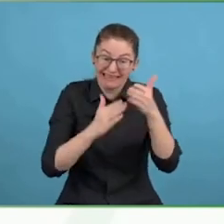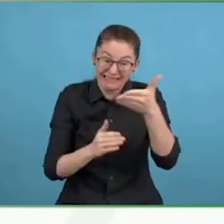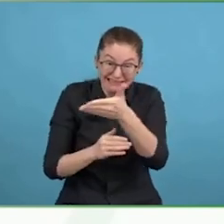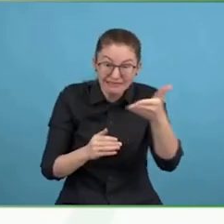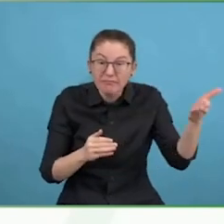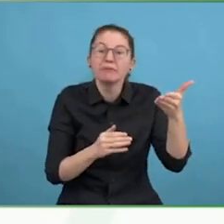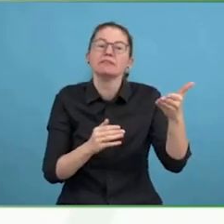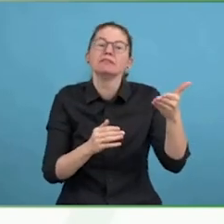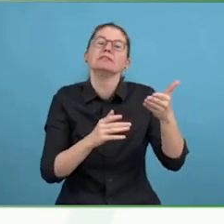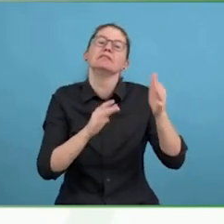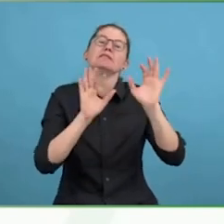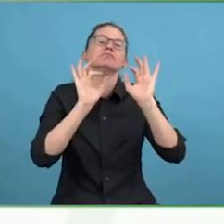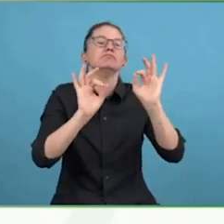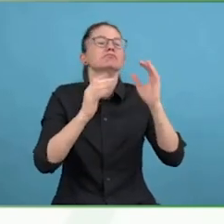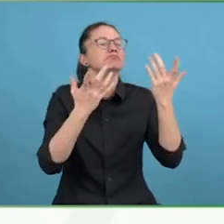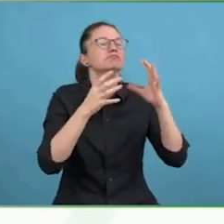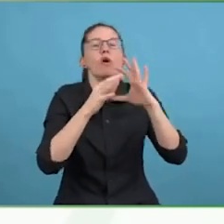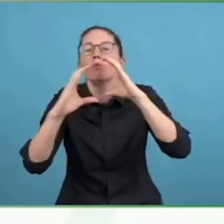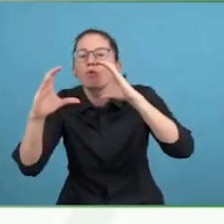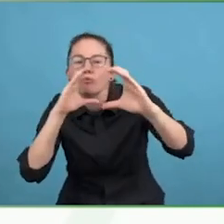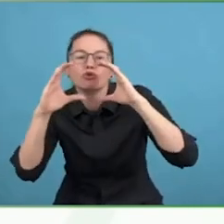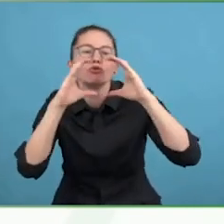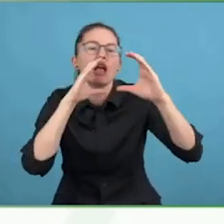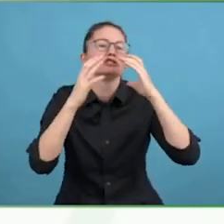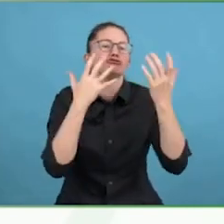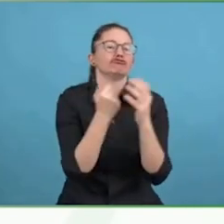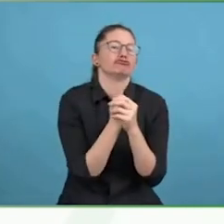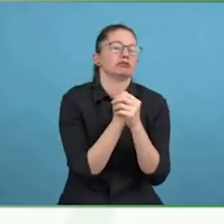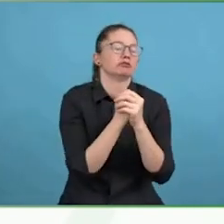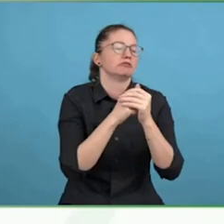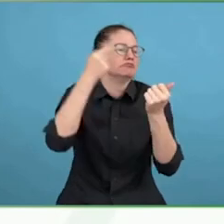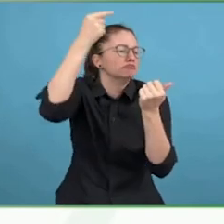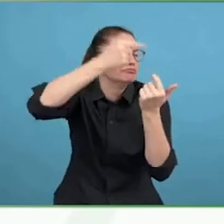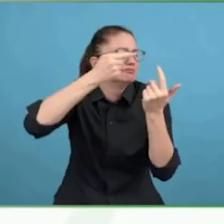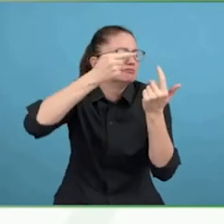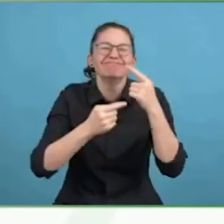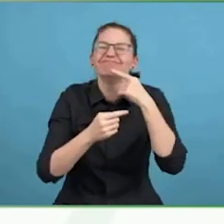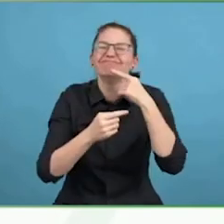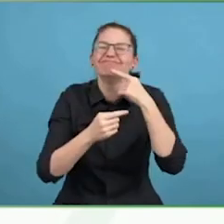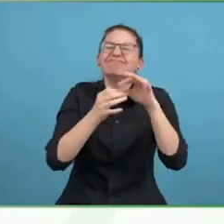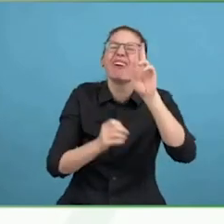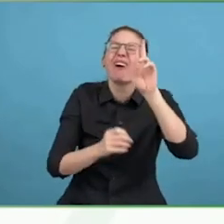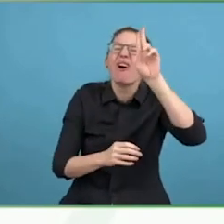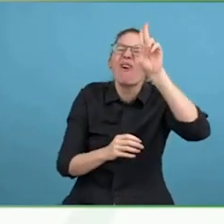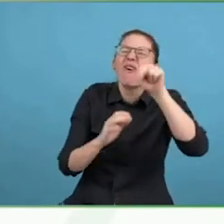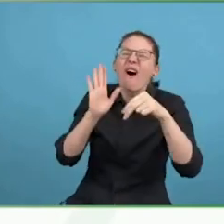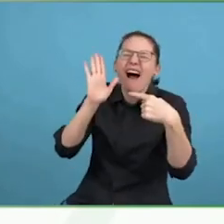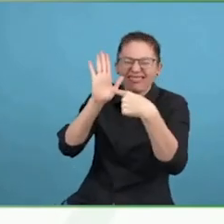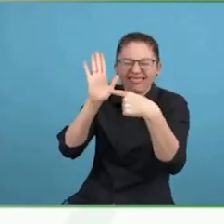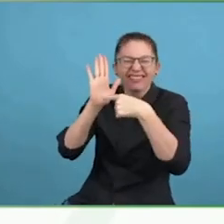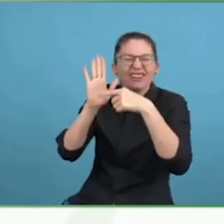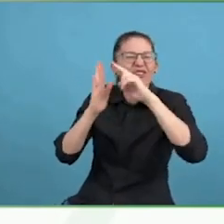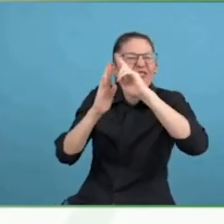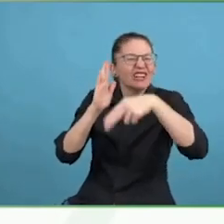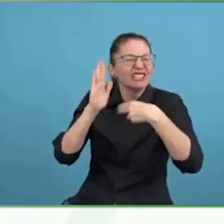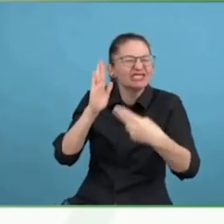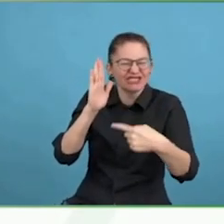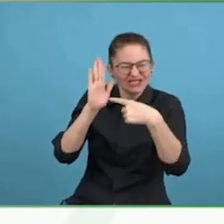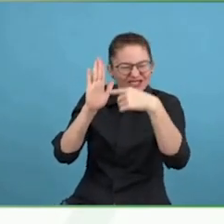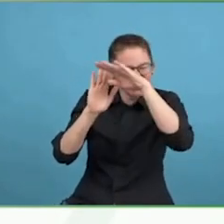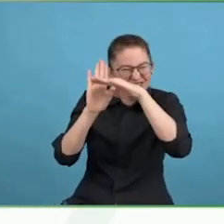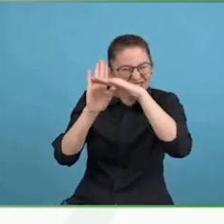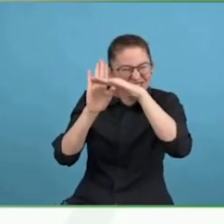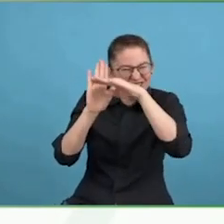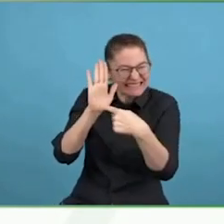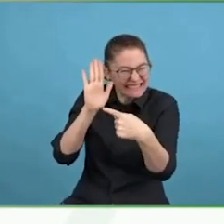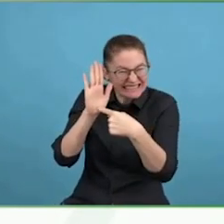with Disability to UN conferences and meeting subject and to meet the requirement